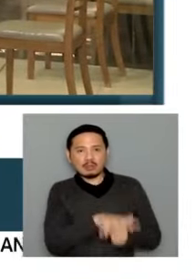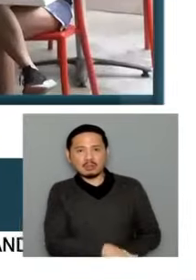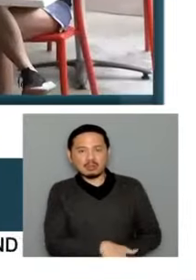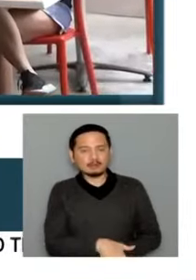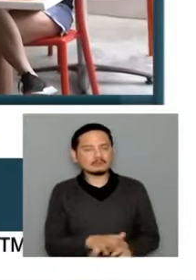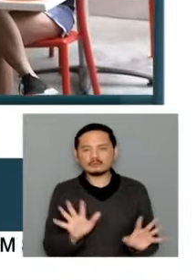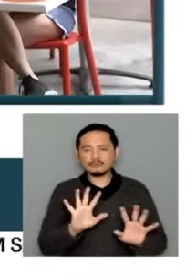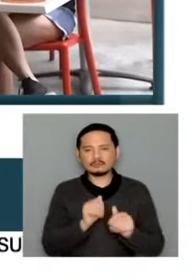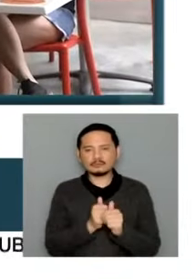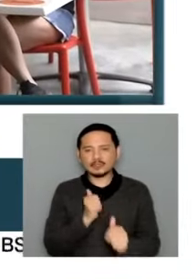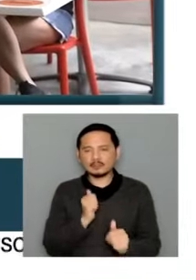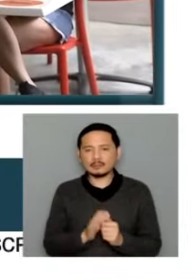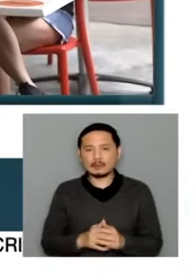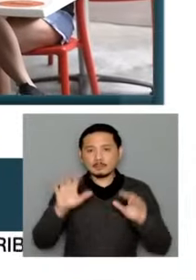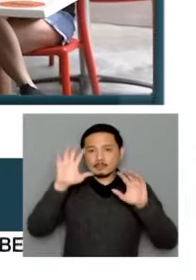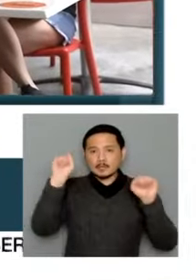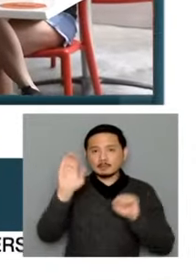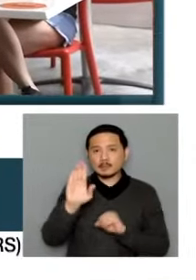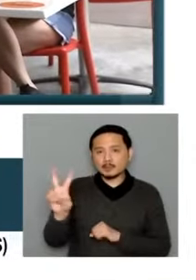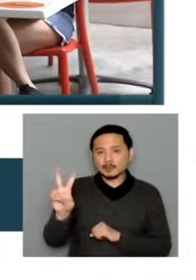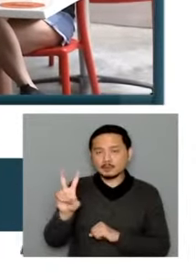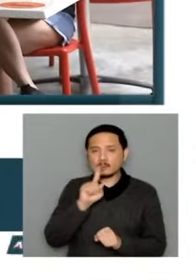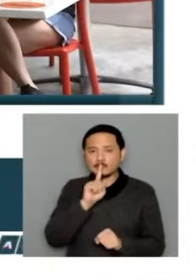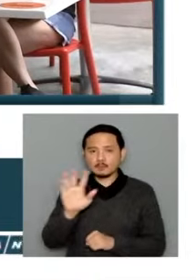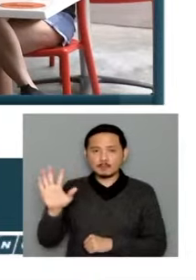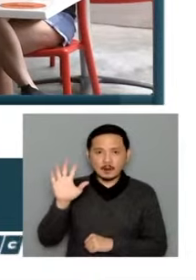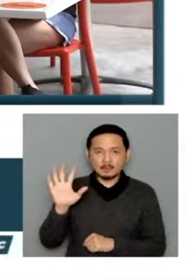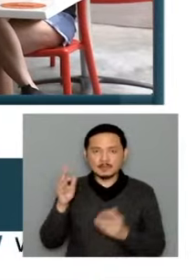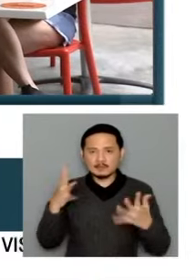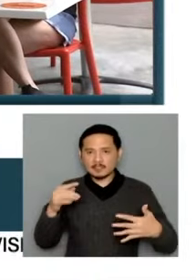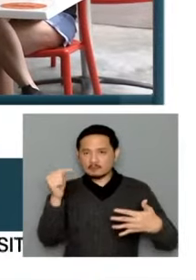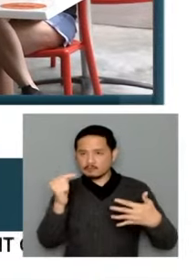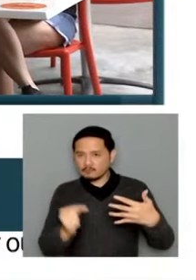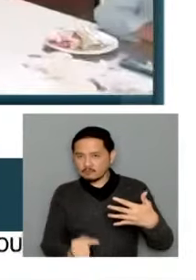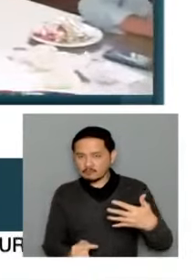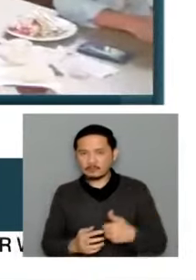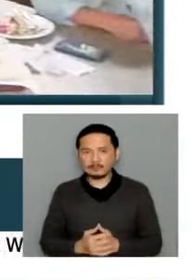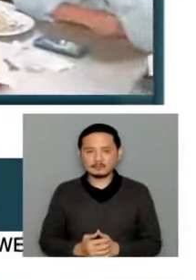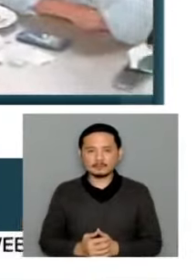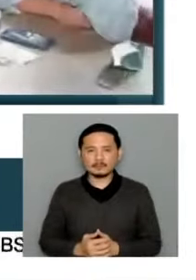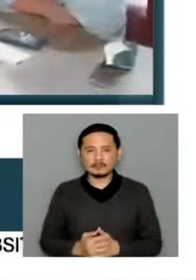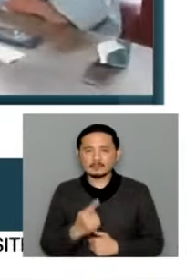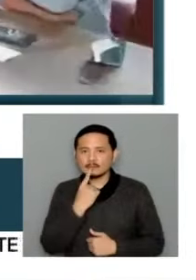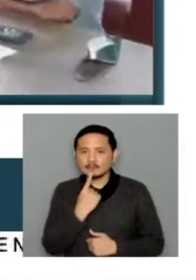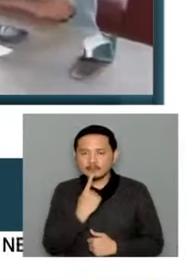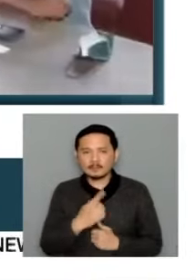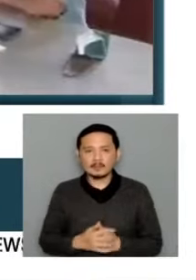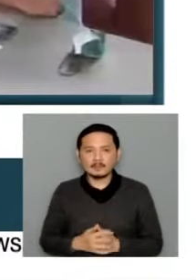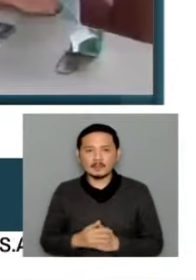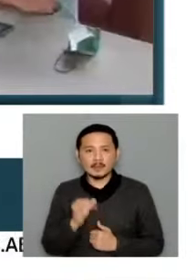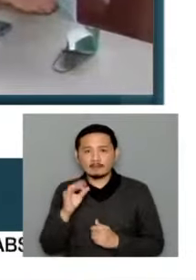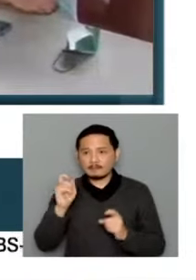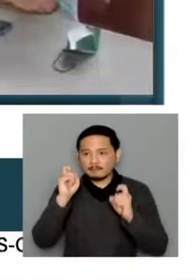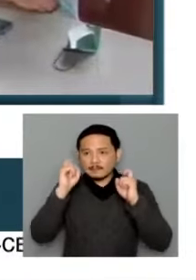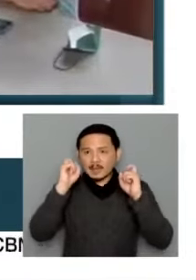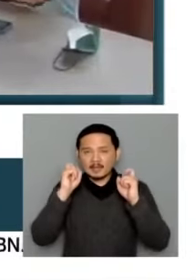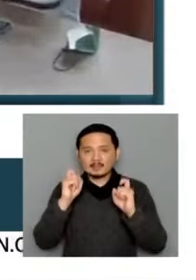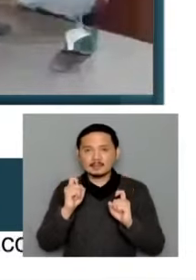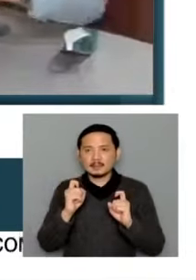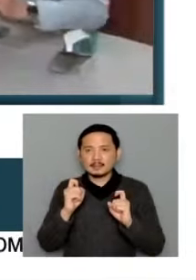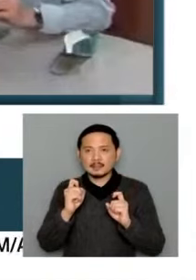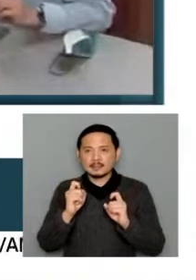President Marcos assured the TUCP, and we stand by that assurance, that rapid industrialization would not leave workers